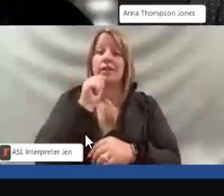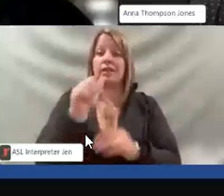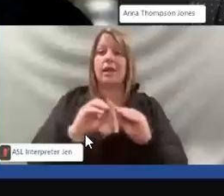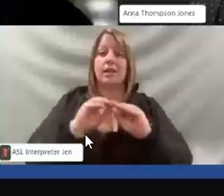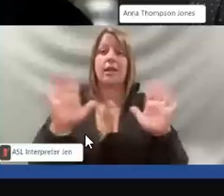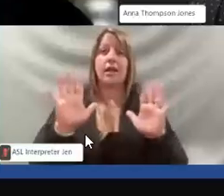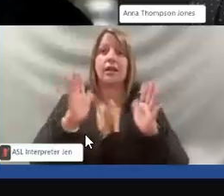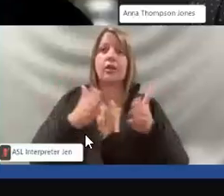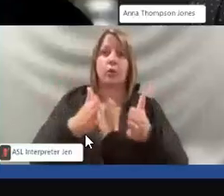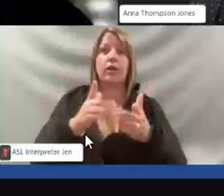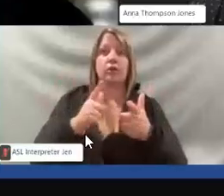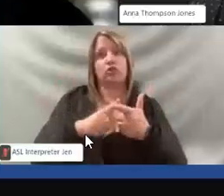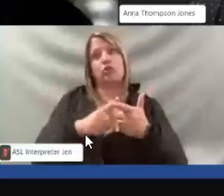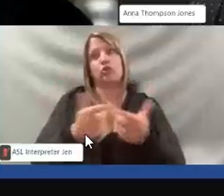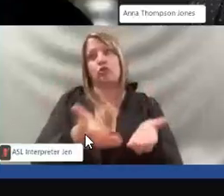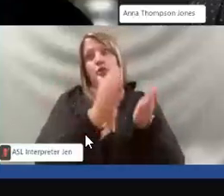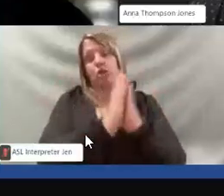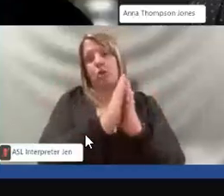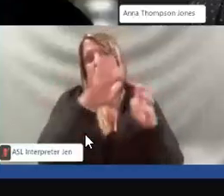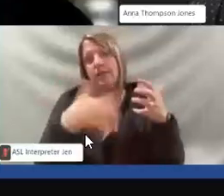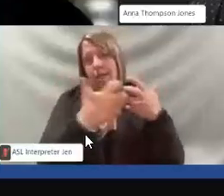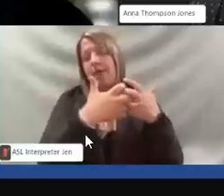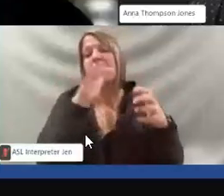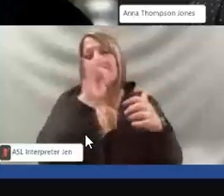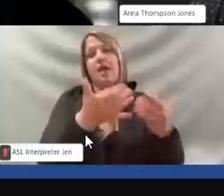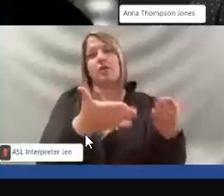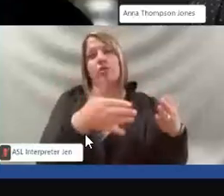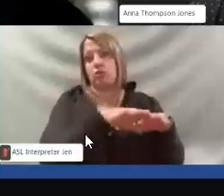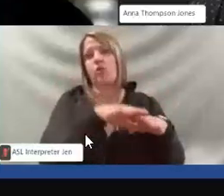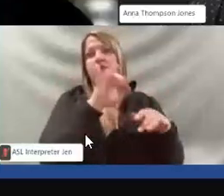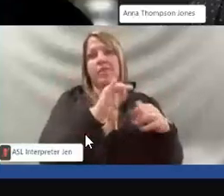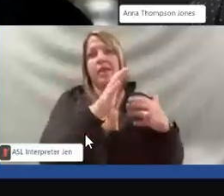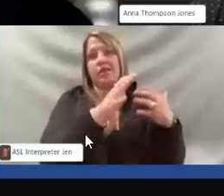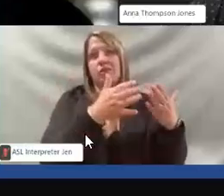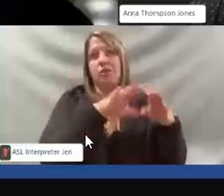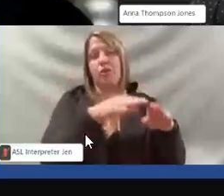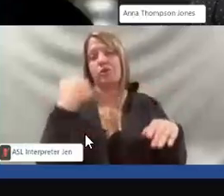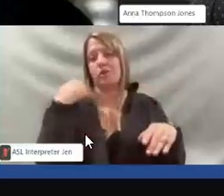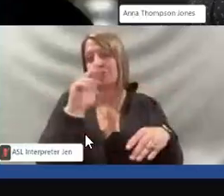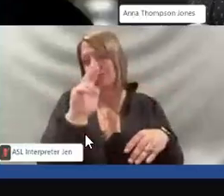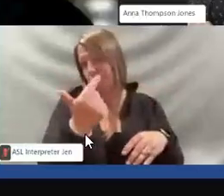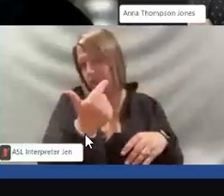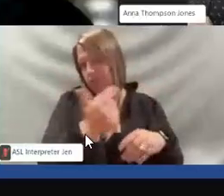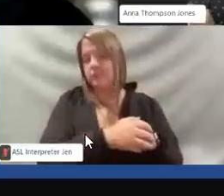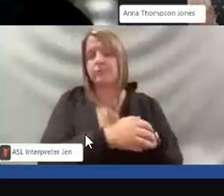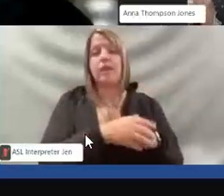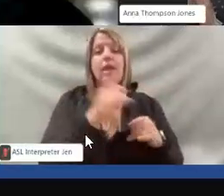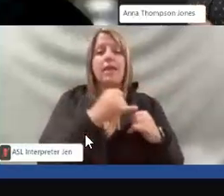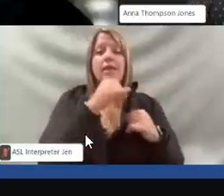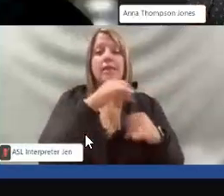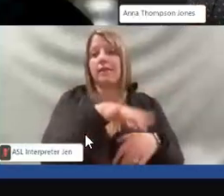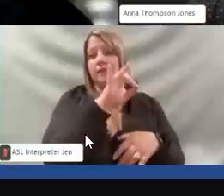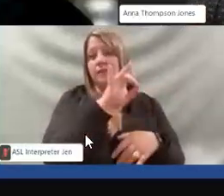to request accommodations. That has been closed. That was also closed in August. And then finding